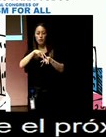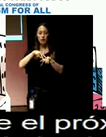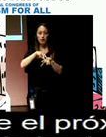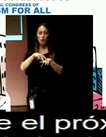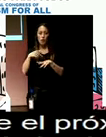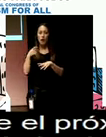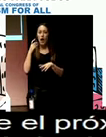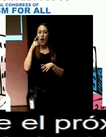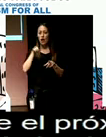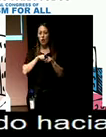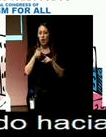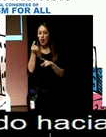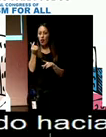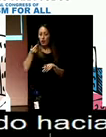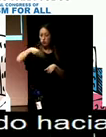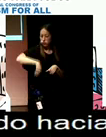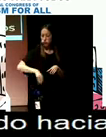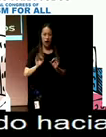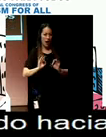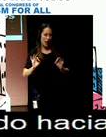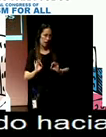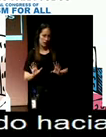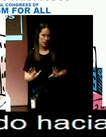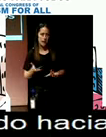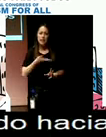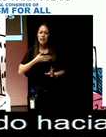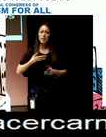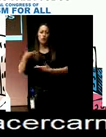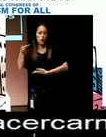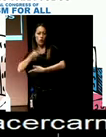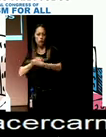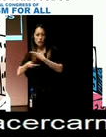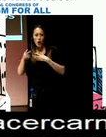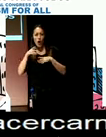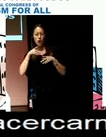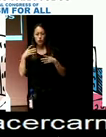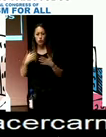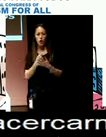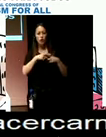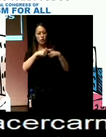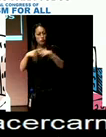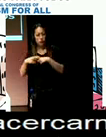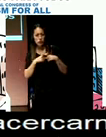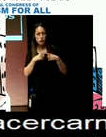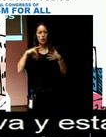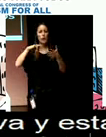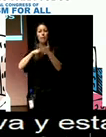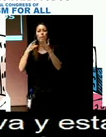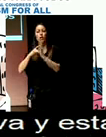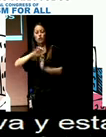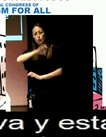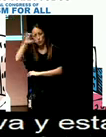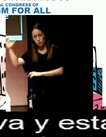as well as joint cooperation in EU projects to which we have direct access to.